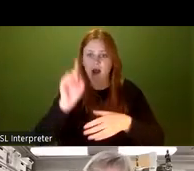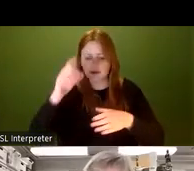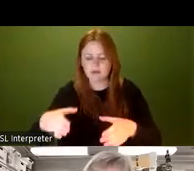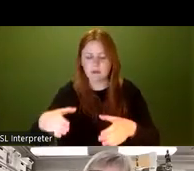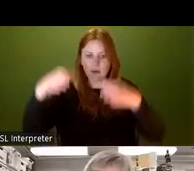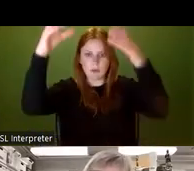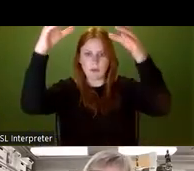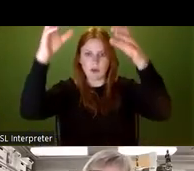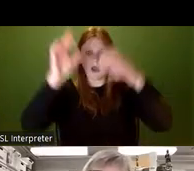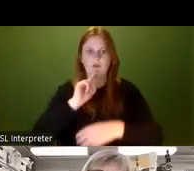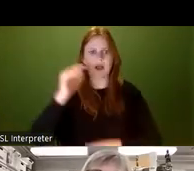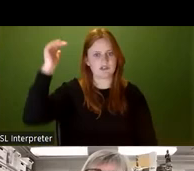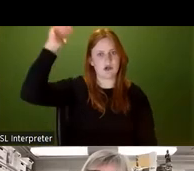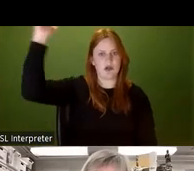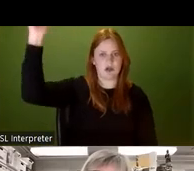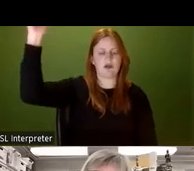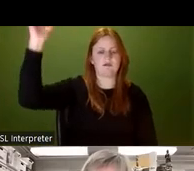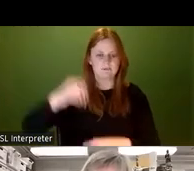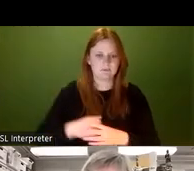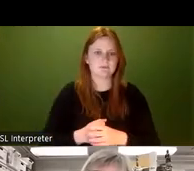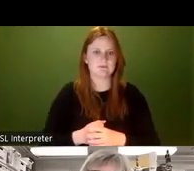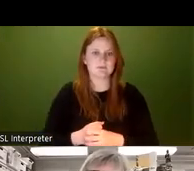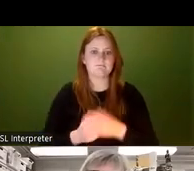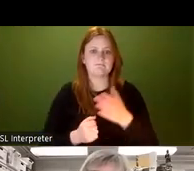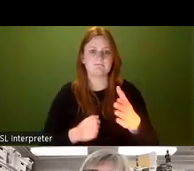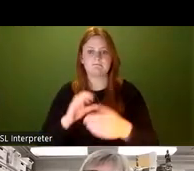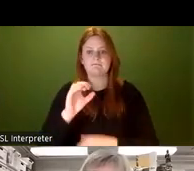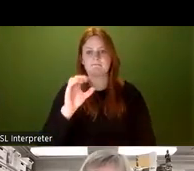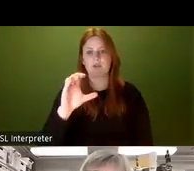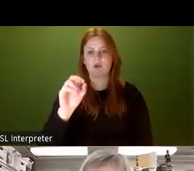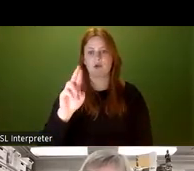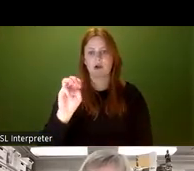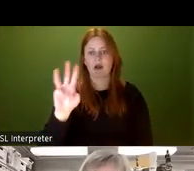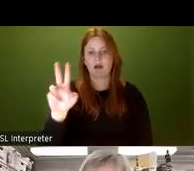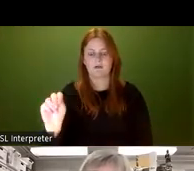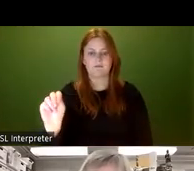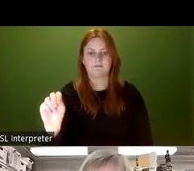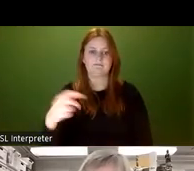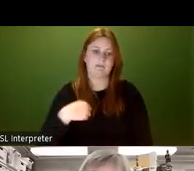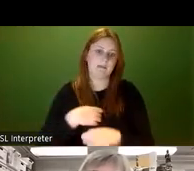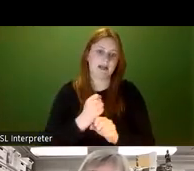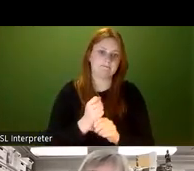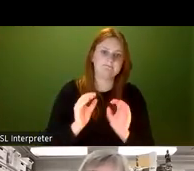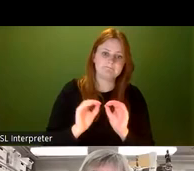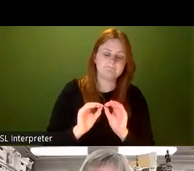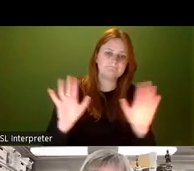standing really, really tall. This is the crown I made for it. Obviously, there's a little bit of